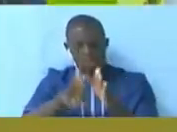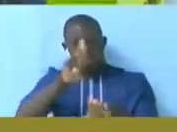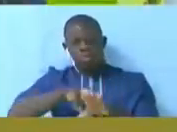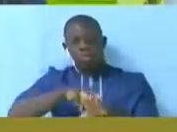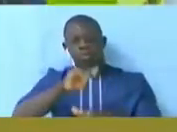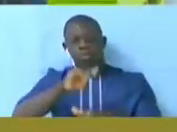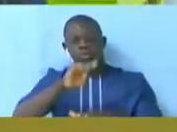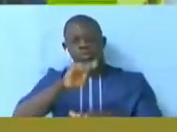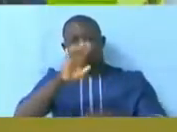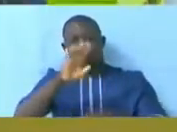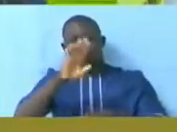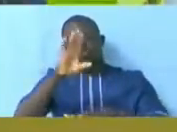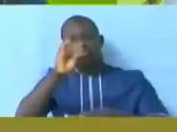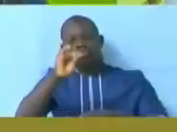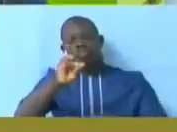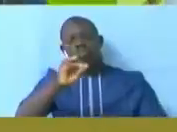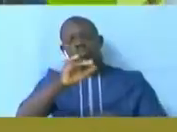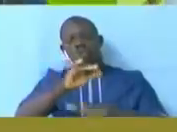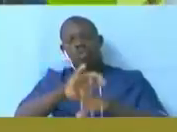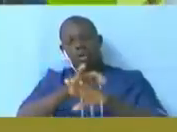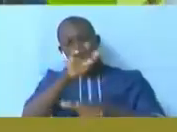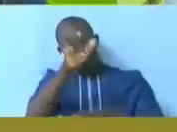He told